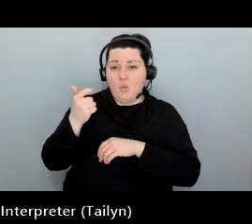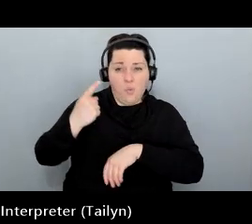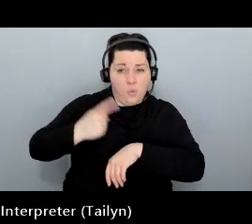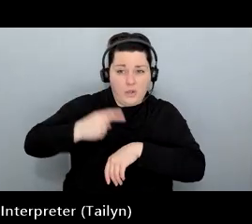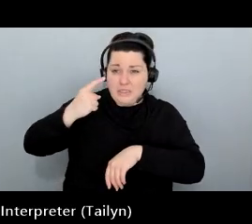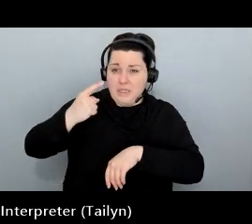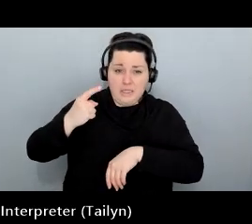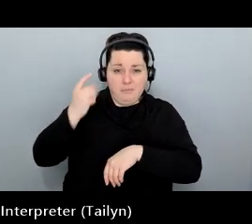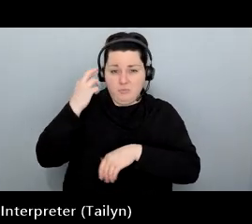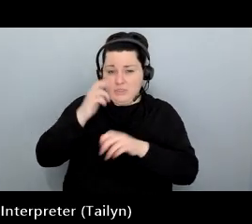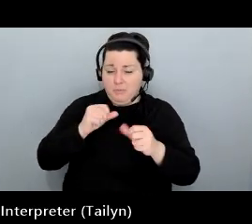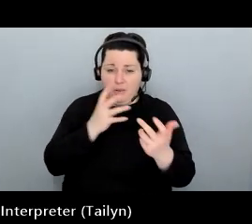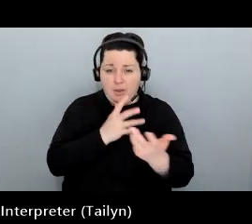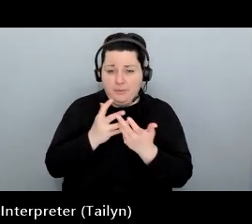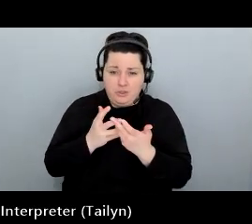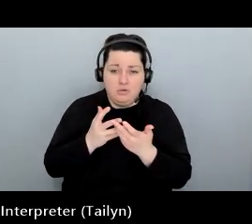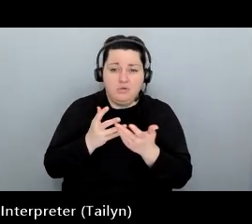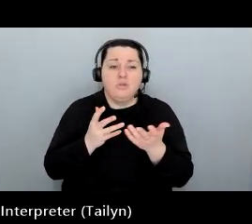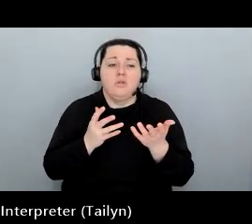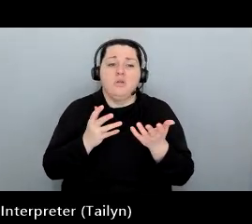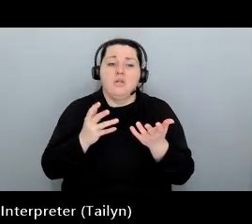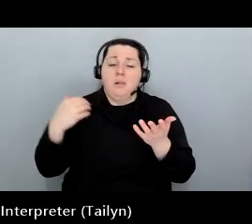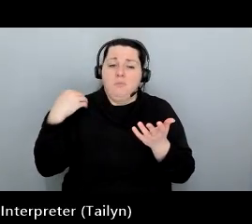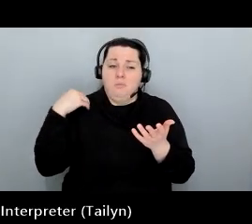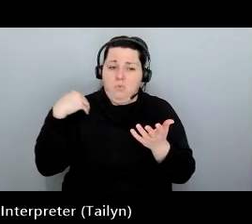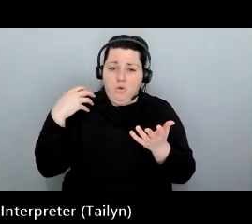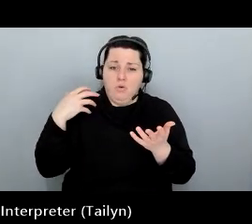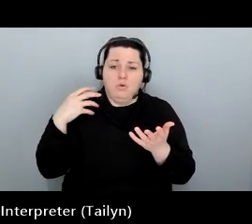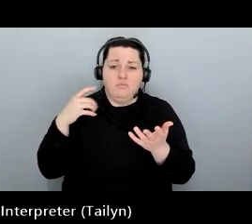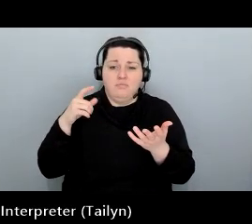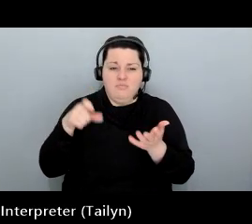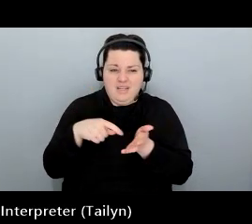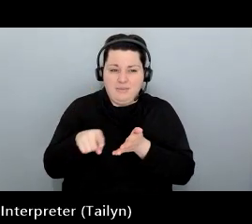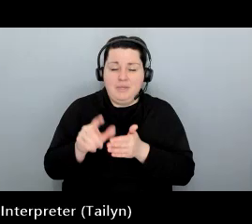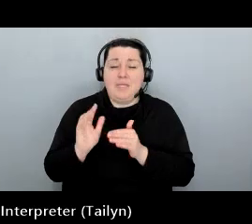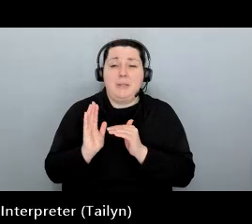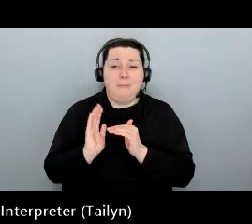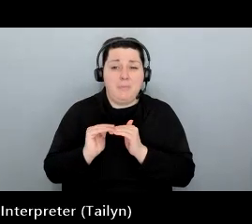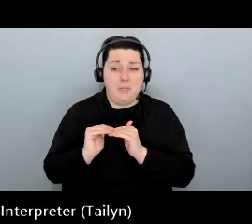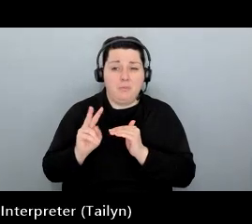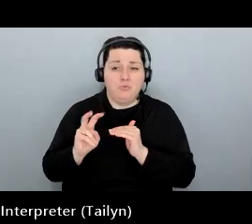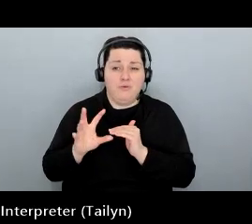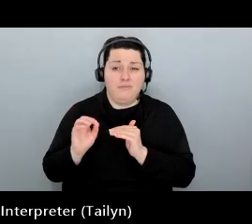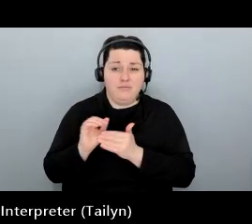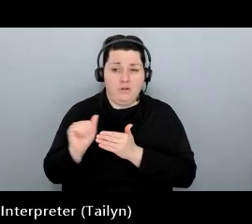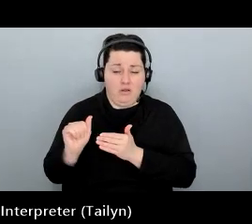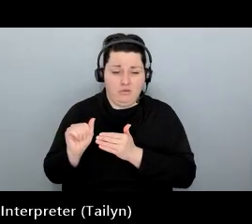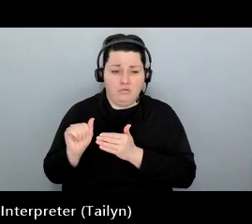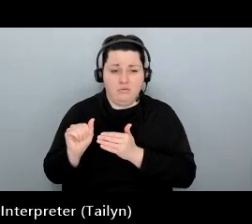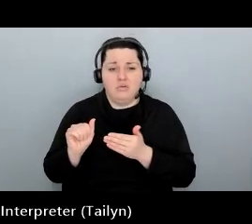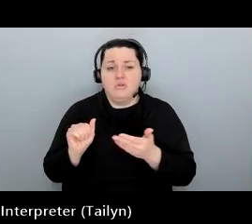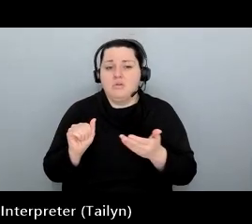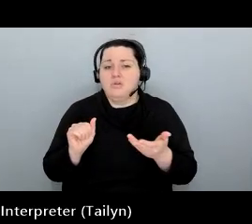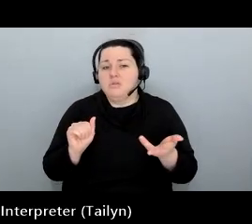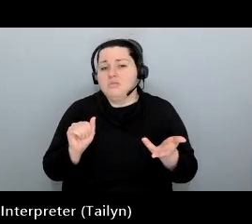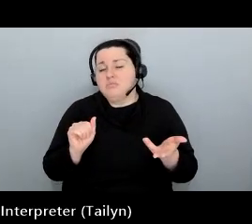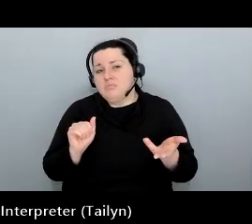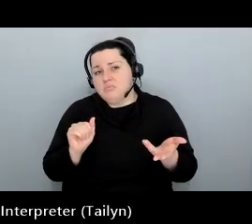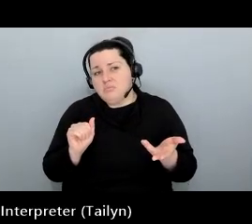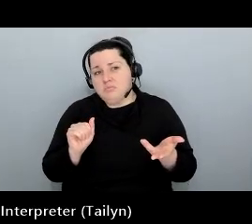reasonable accommodation, an employer must spend at least $250. And that could be um,